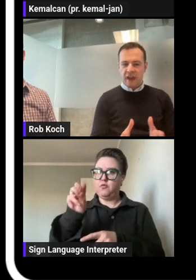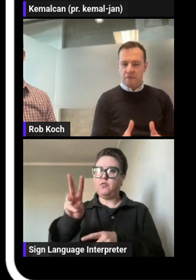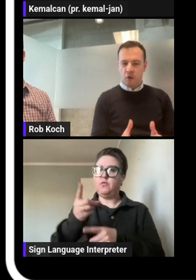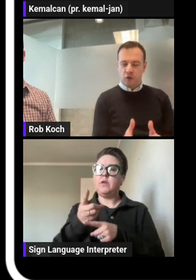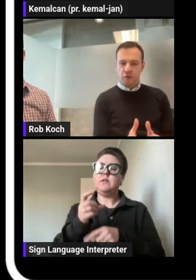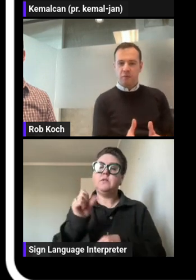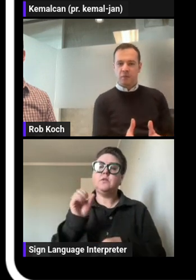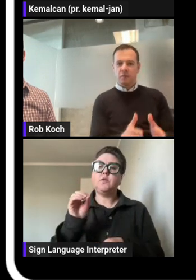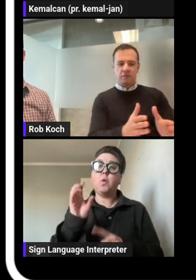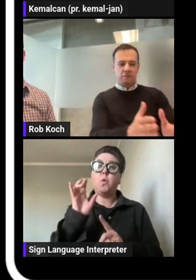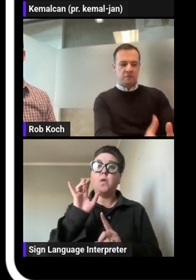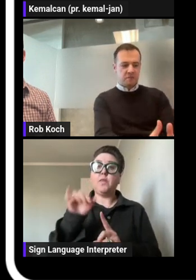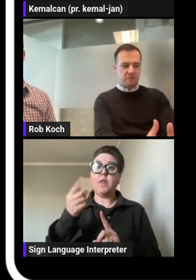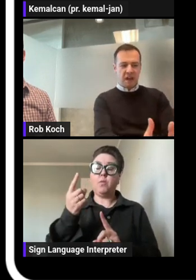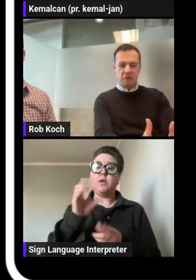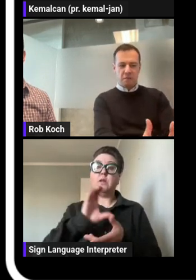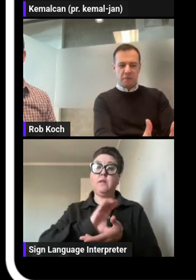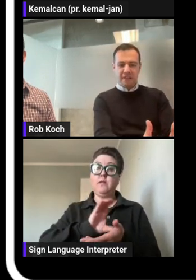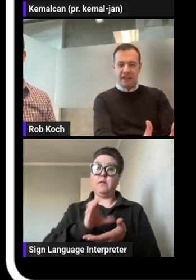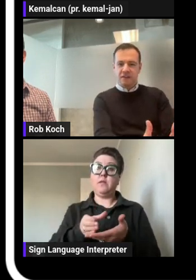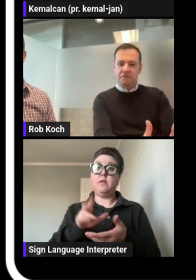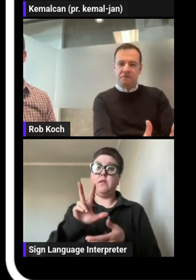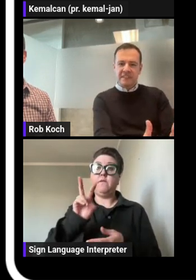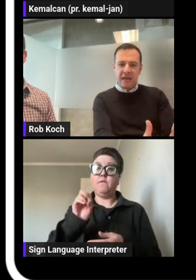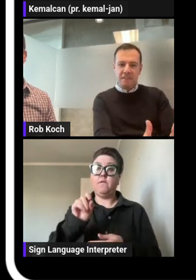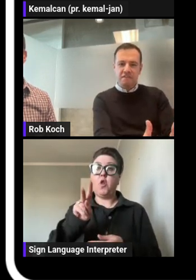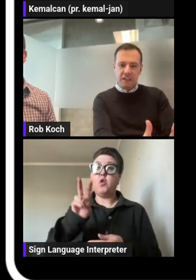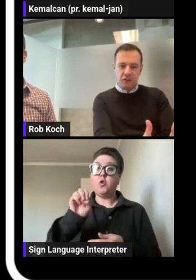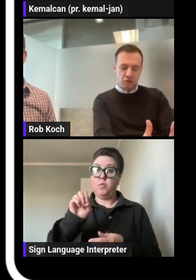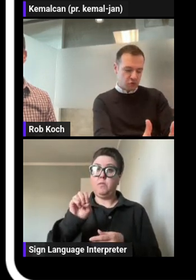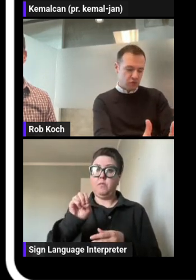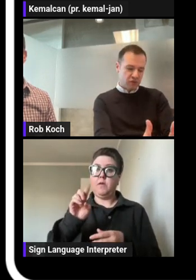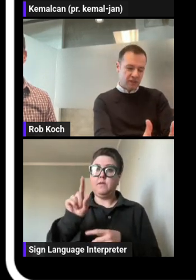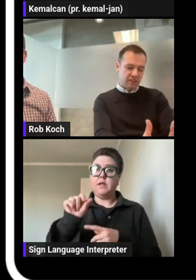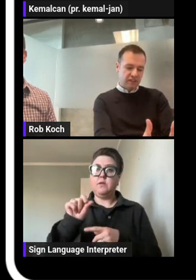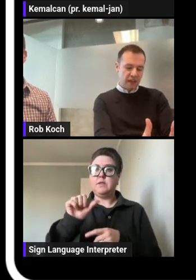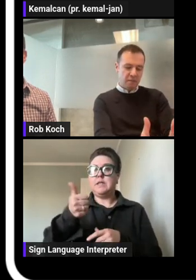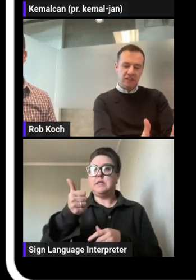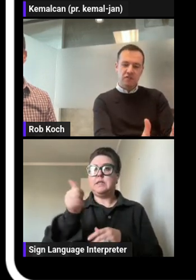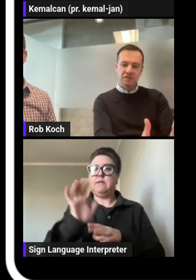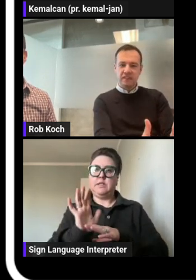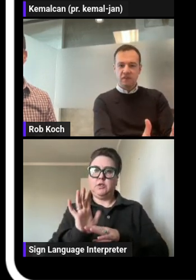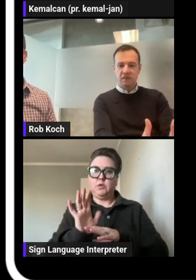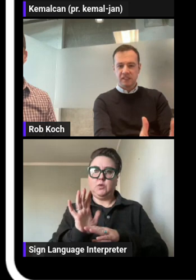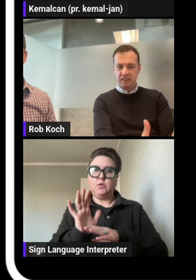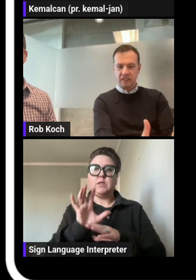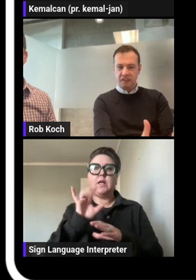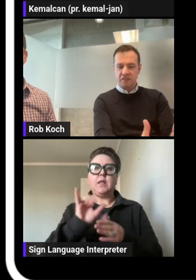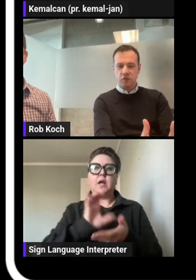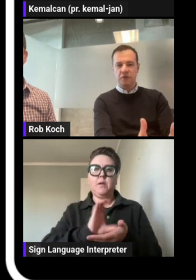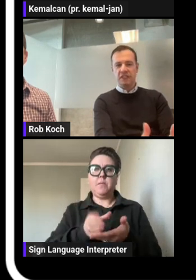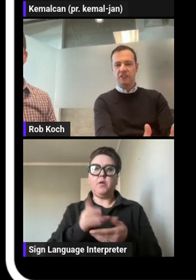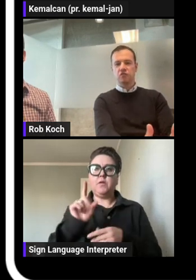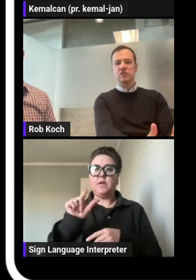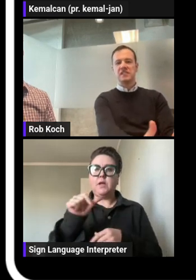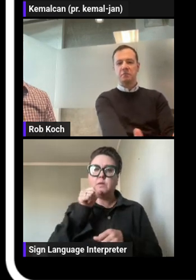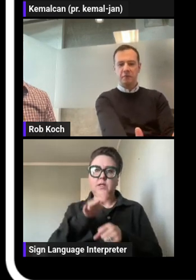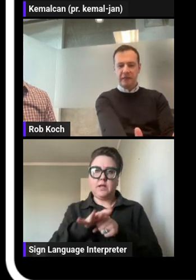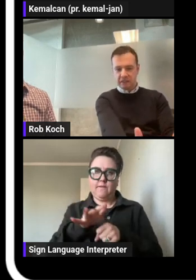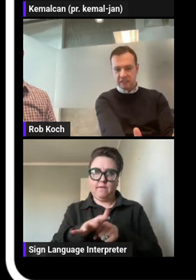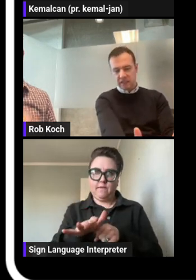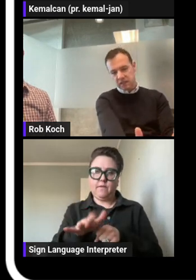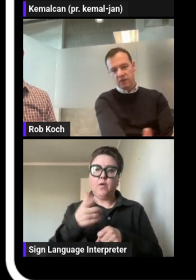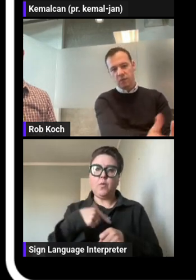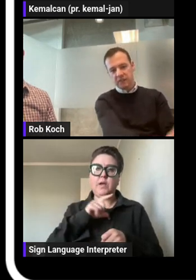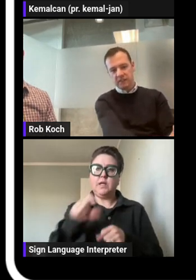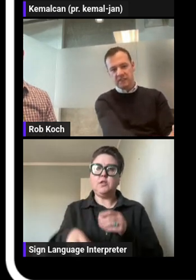So that volume, there were maybe like 10 videos. The amount of data was not enough, so we needed to